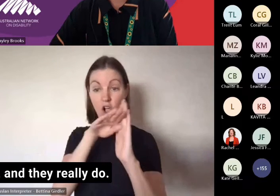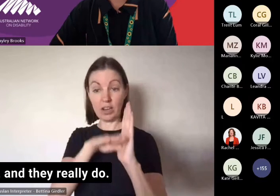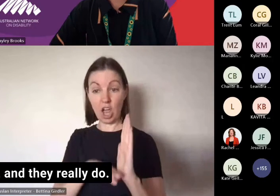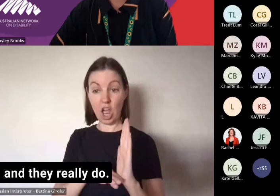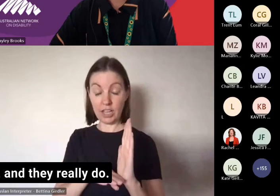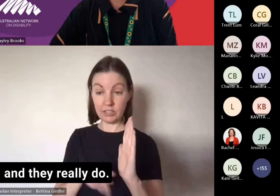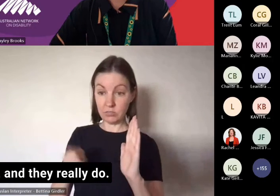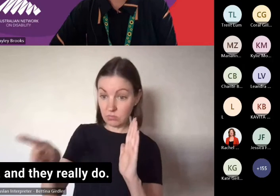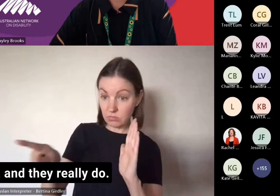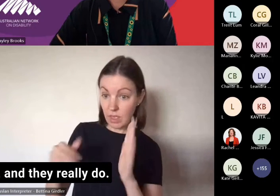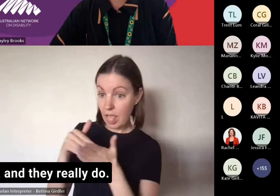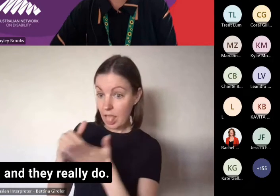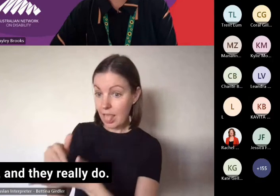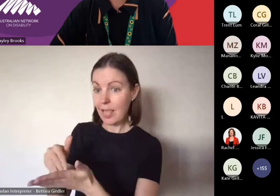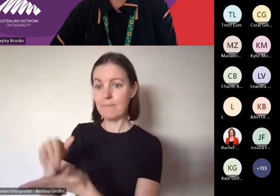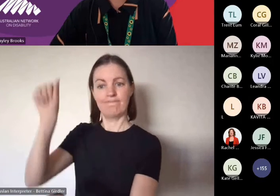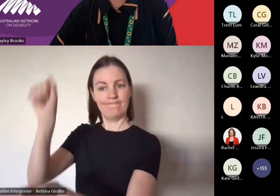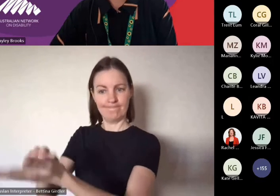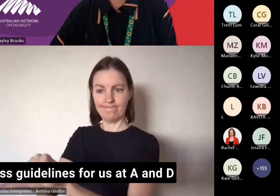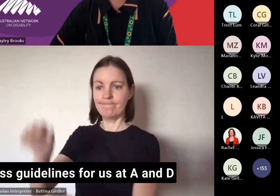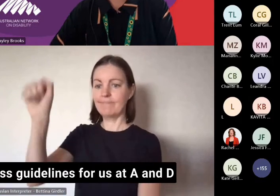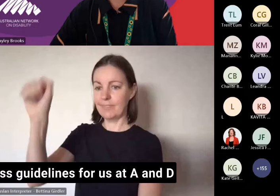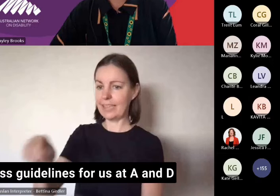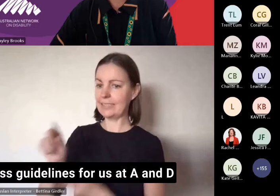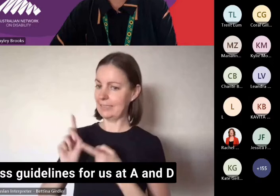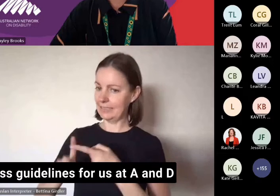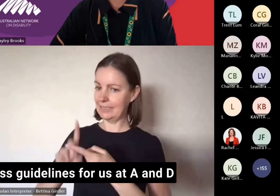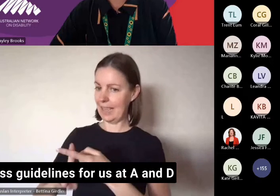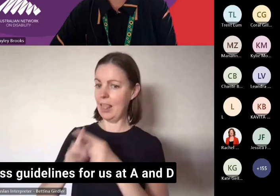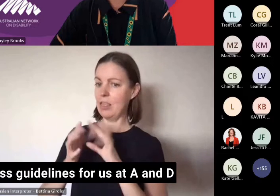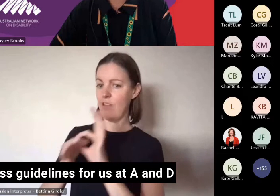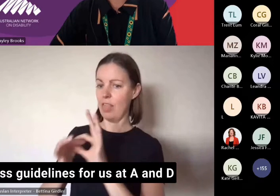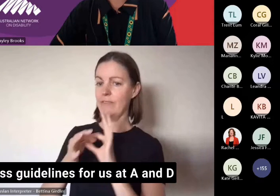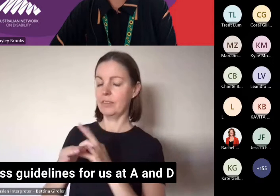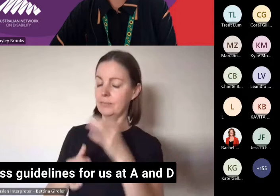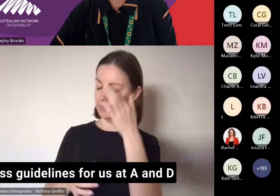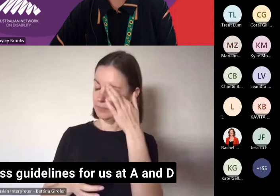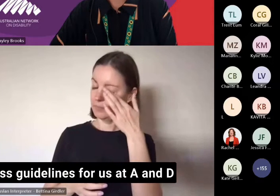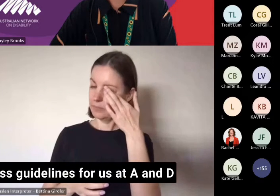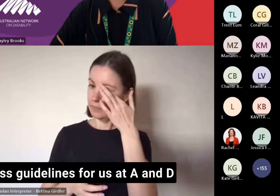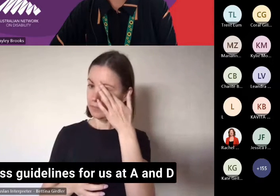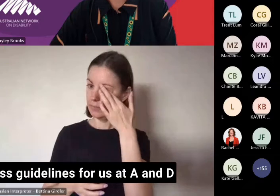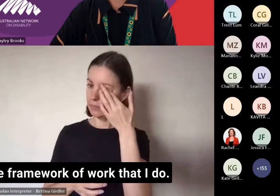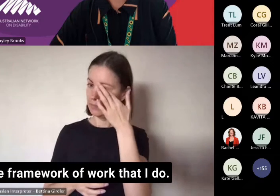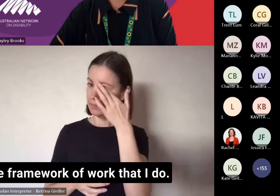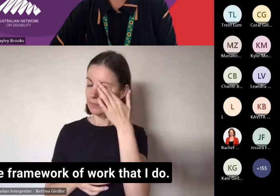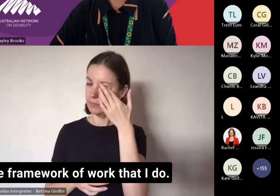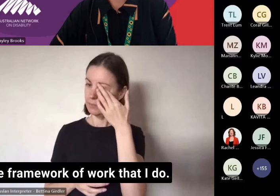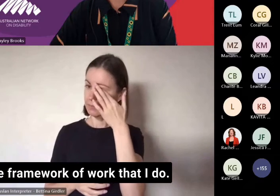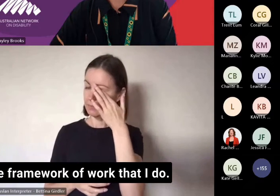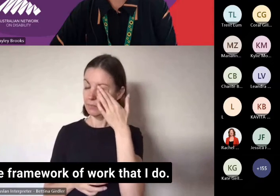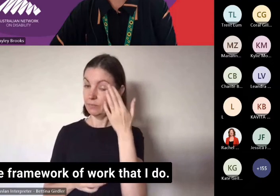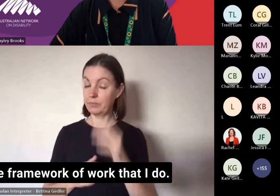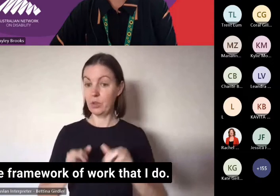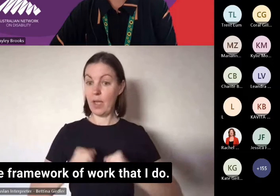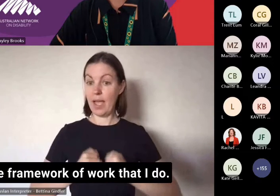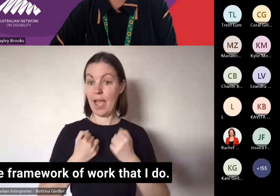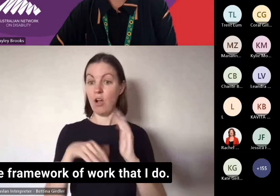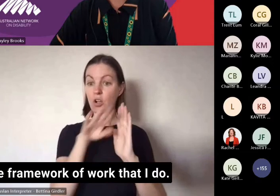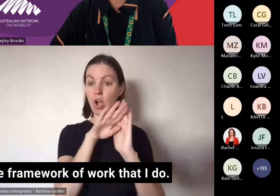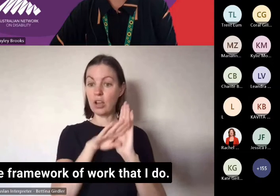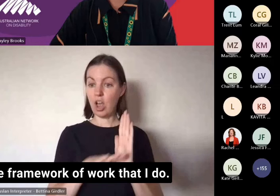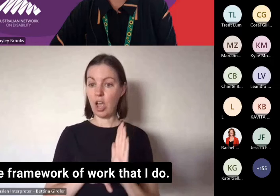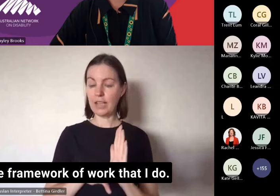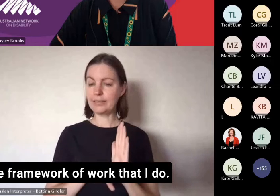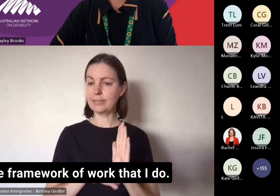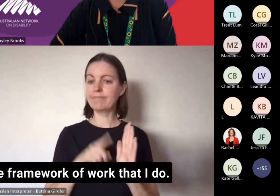stand, and they really do. So the dignified access guidelines for us at A&D is really crucial to the framework